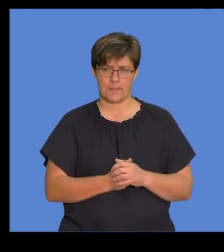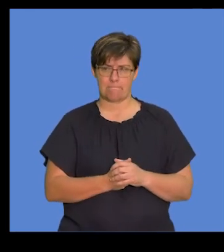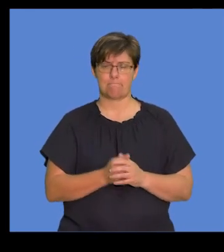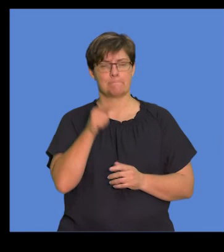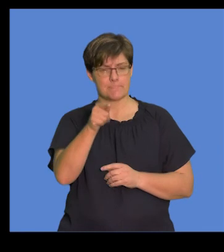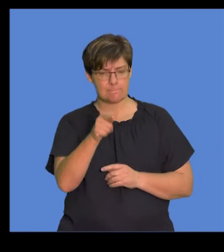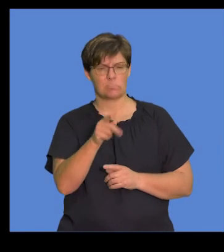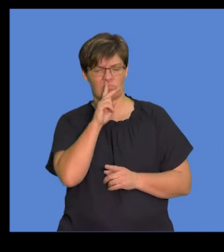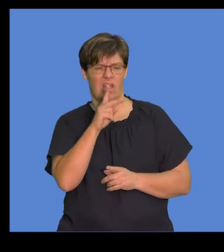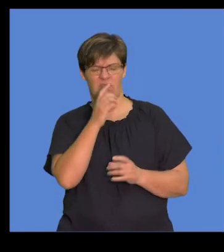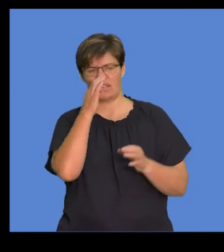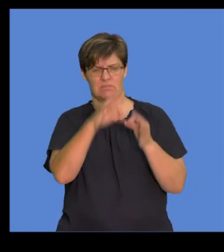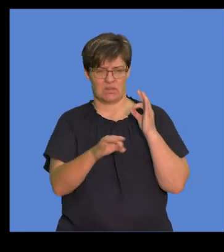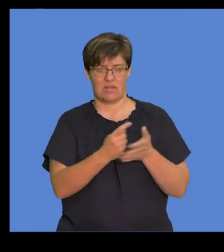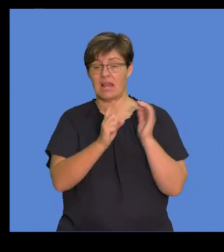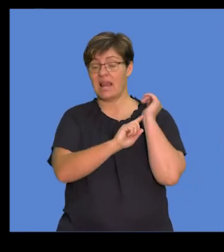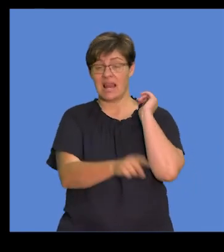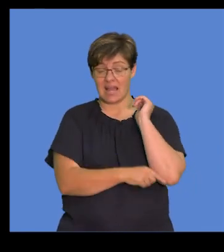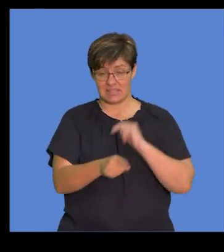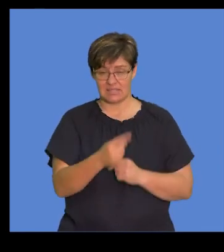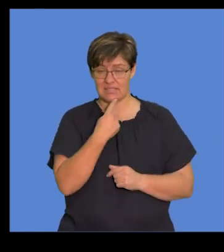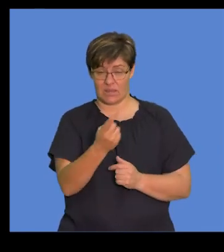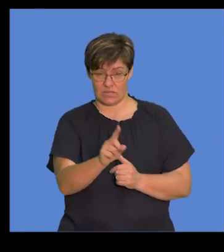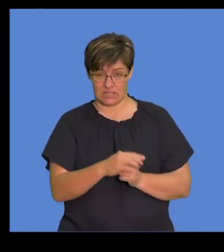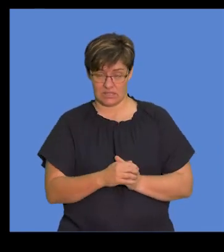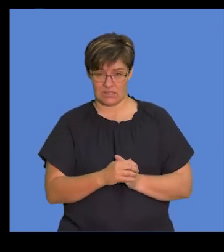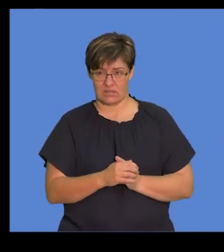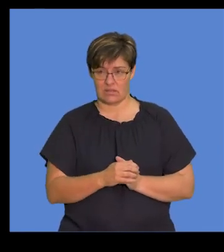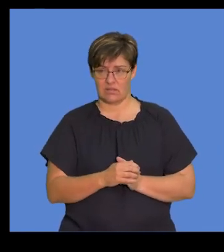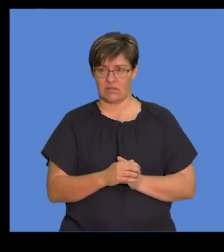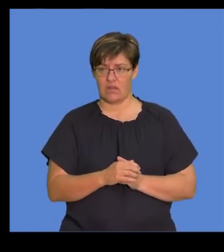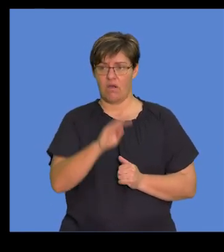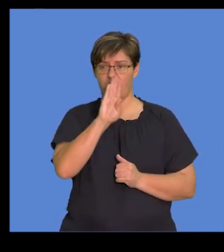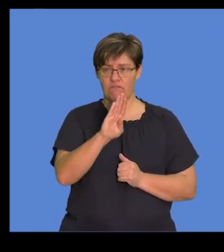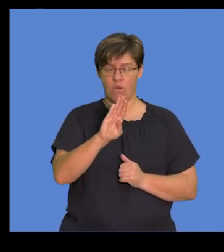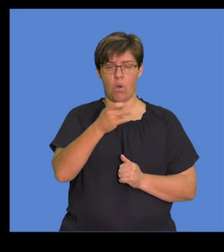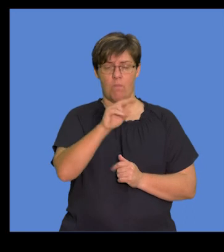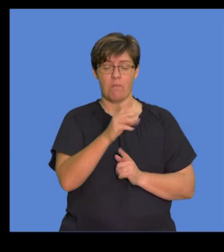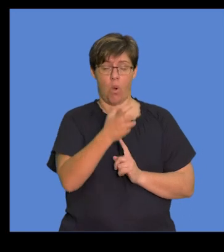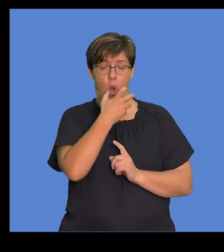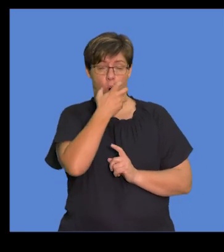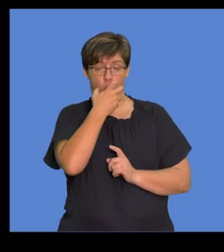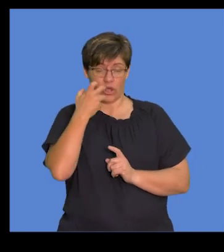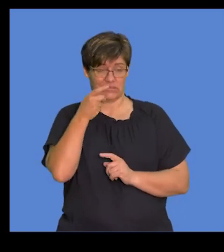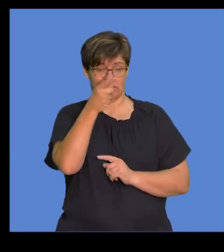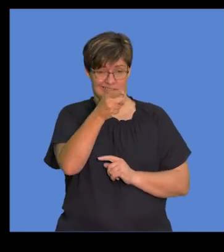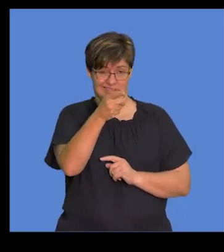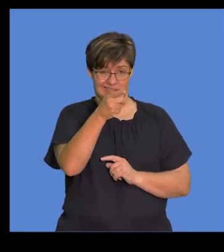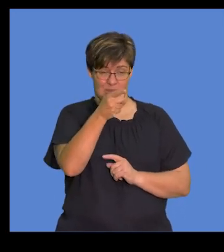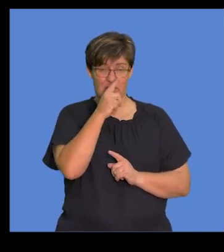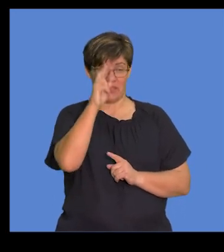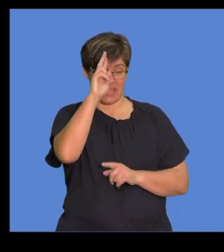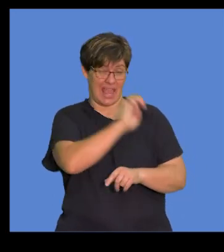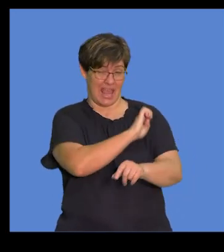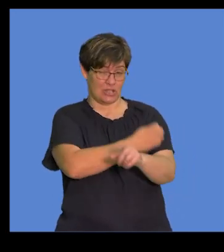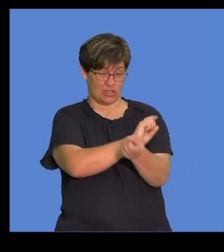doing this, okay? But this is one of the obvious ones. And then the last question says the 4 ohm resistor gets